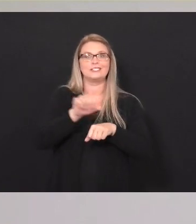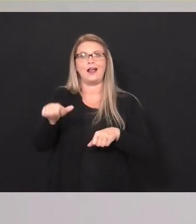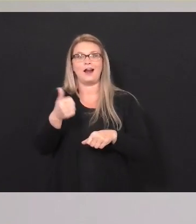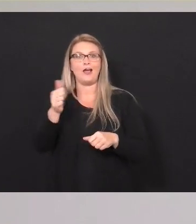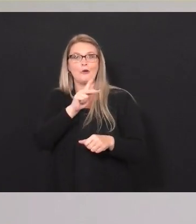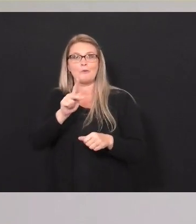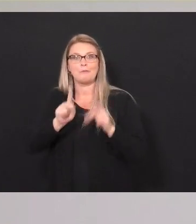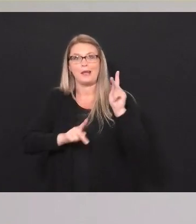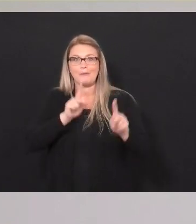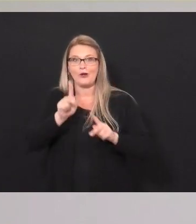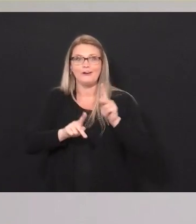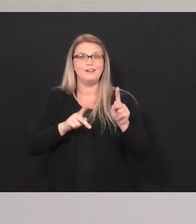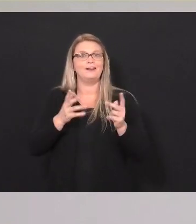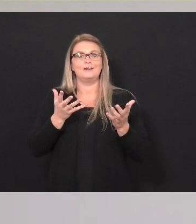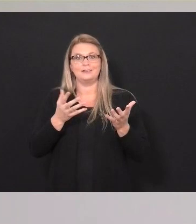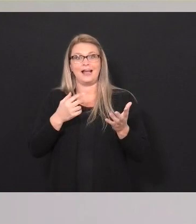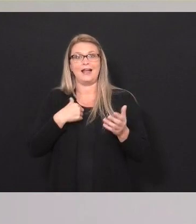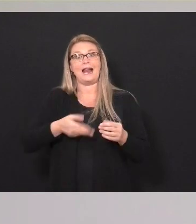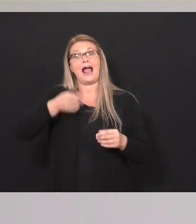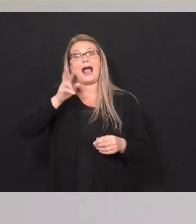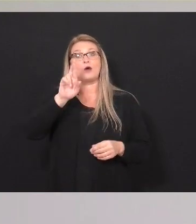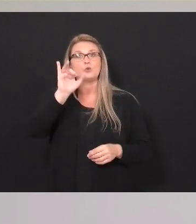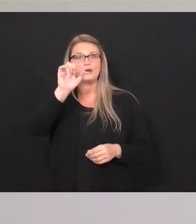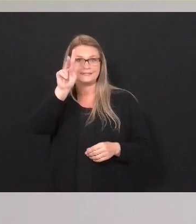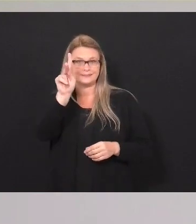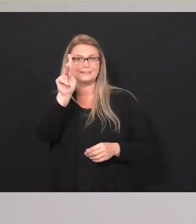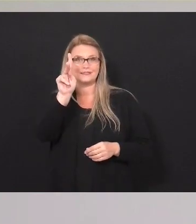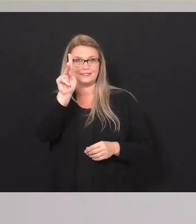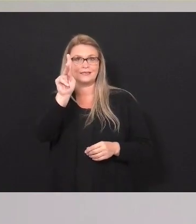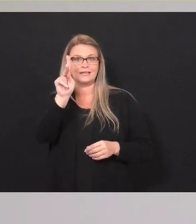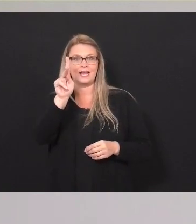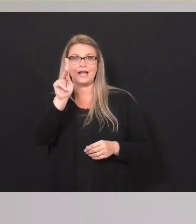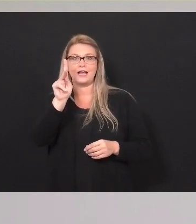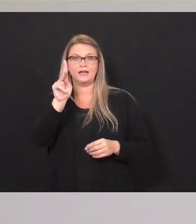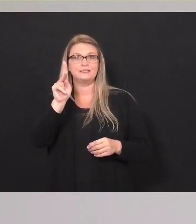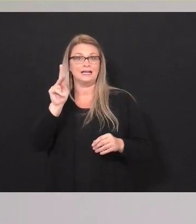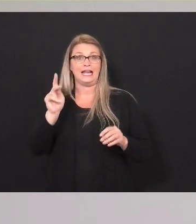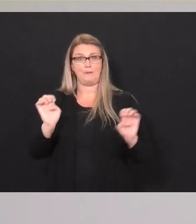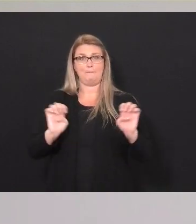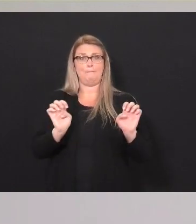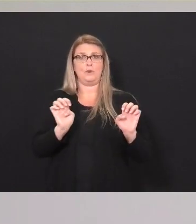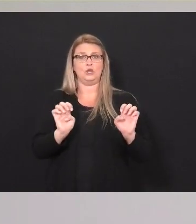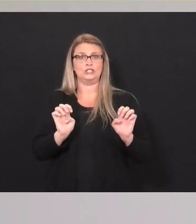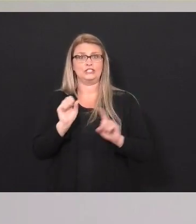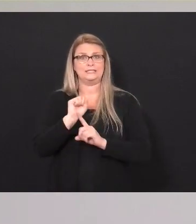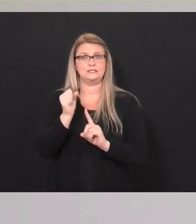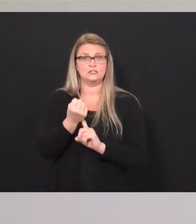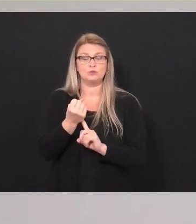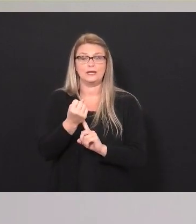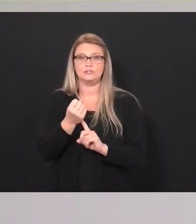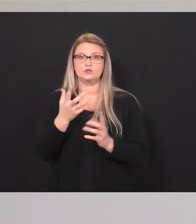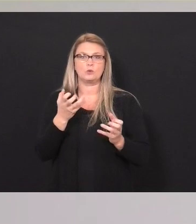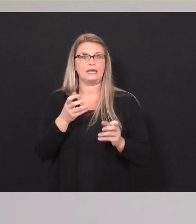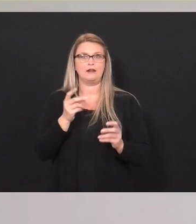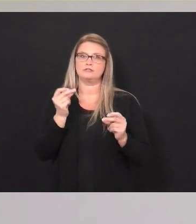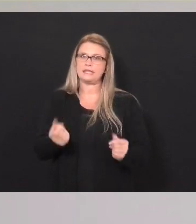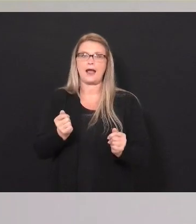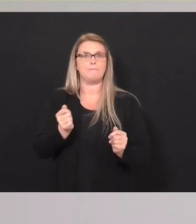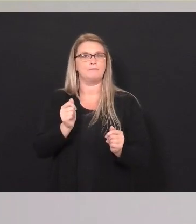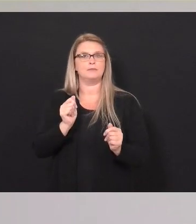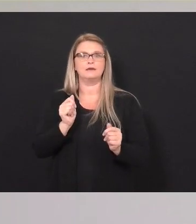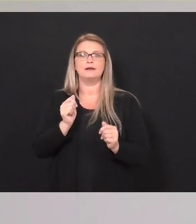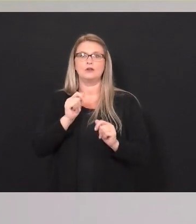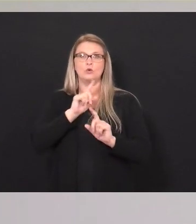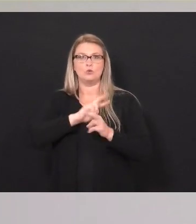personnel, and then high risk urgent clinical situations where you need a rapid turnaround time. So all of those